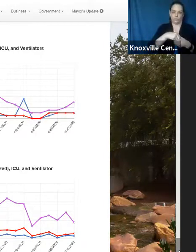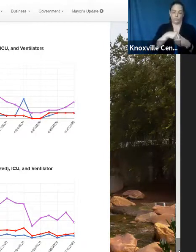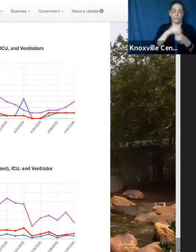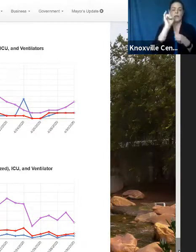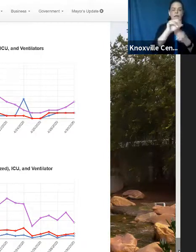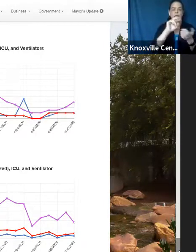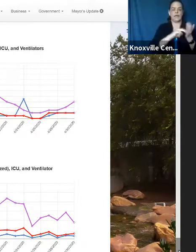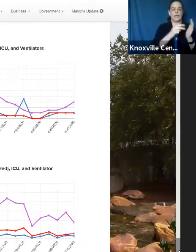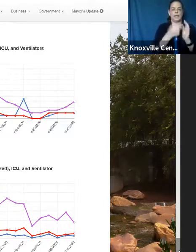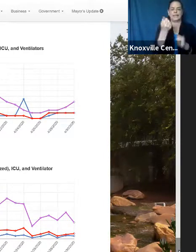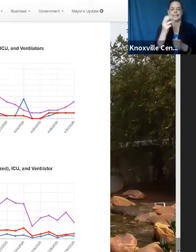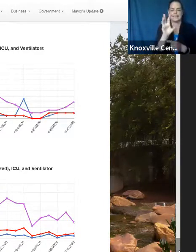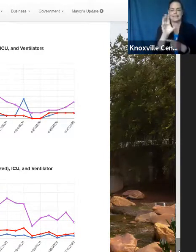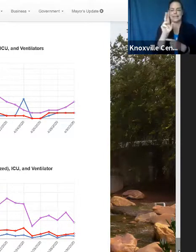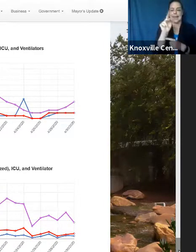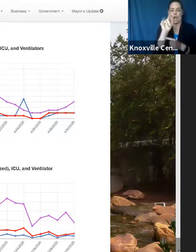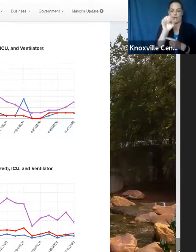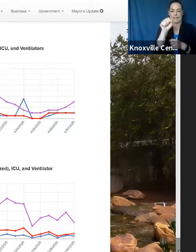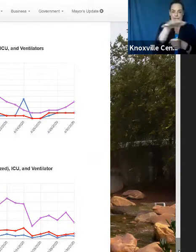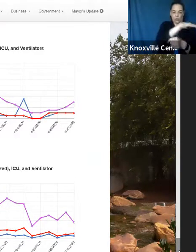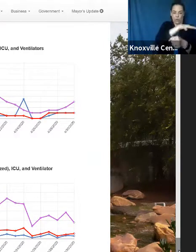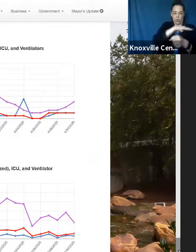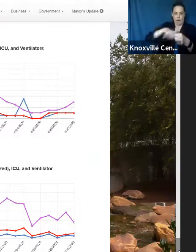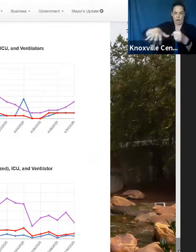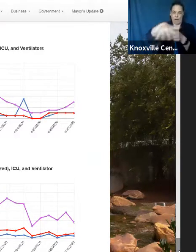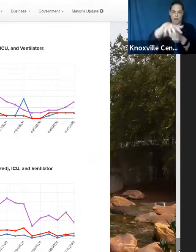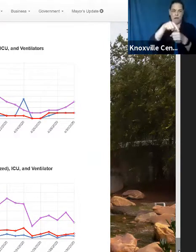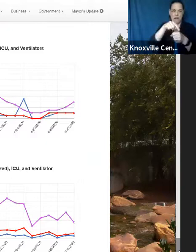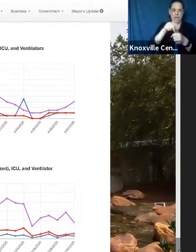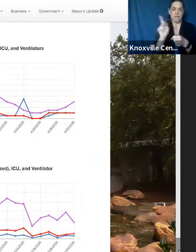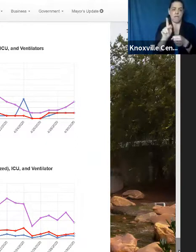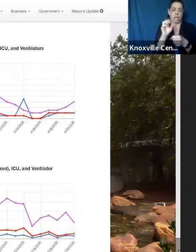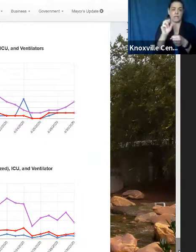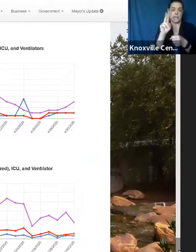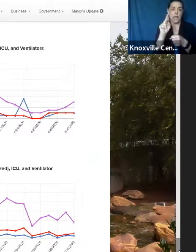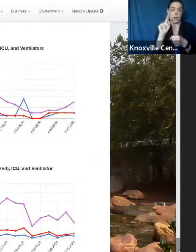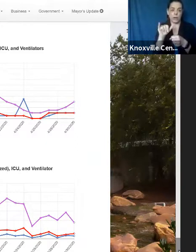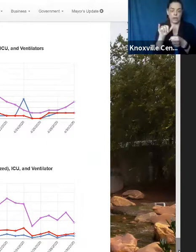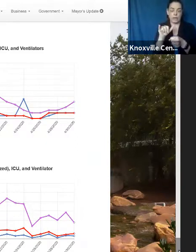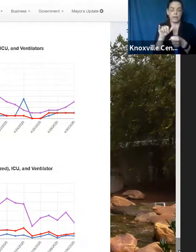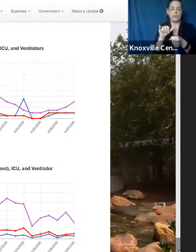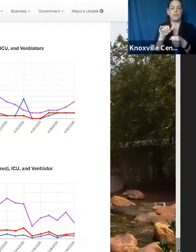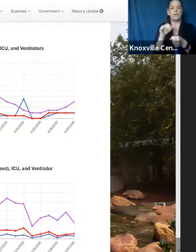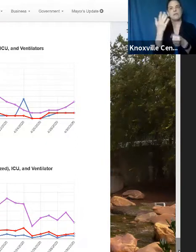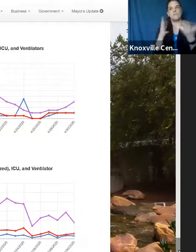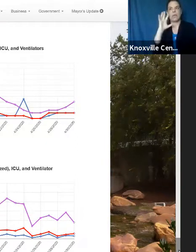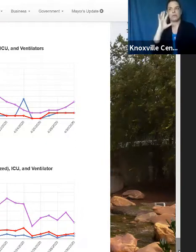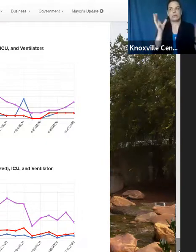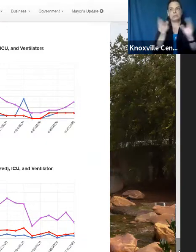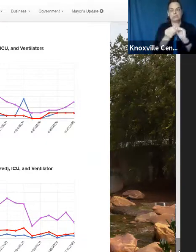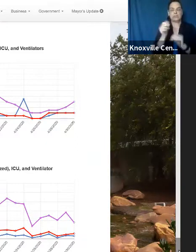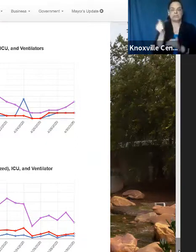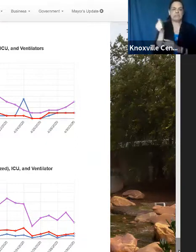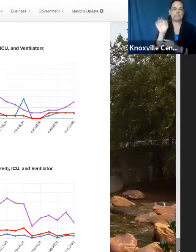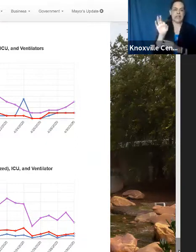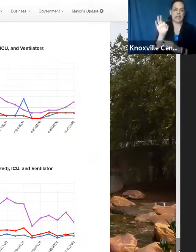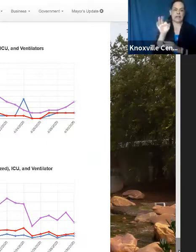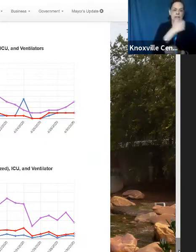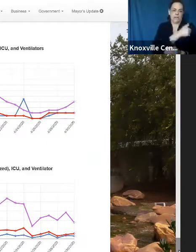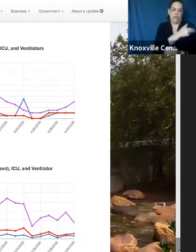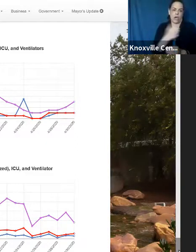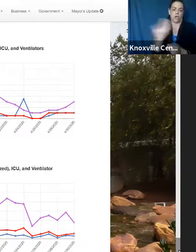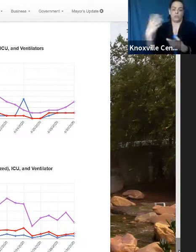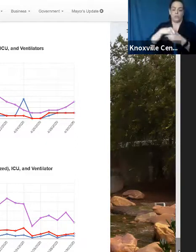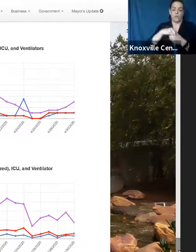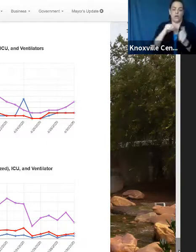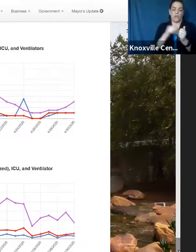16 county regions, so Knox County and the 15 surrounding counties, and that's about 19 hospitals that are participating in this